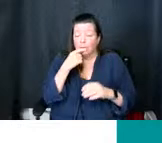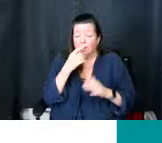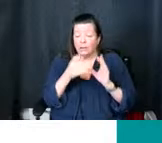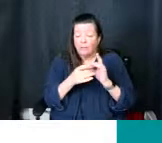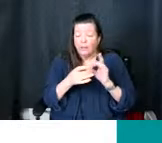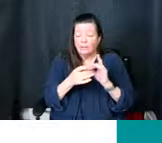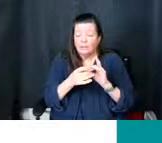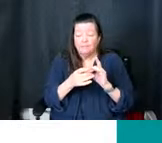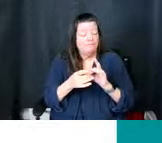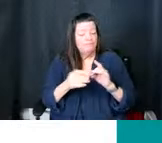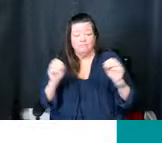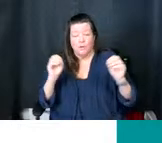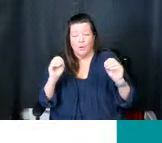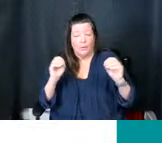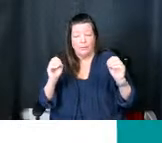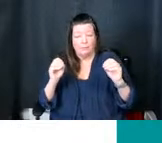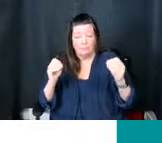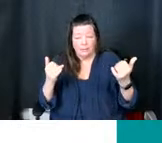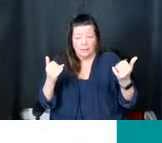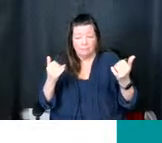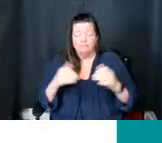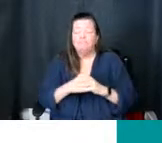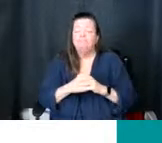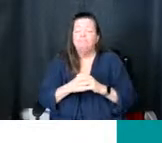No one at this time. Okay.